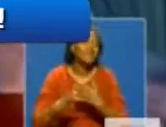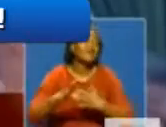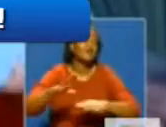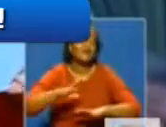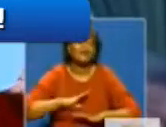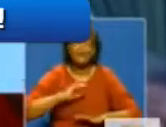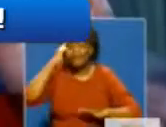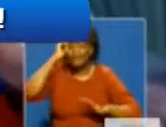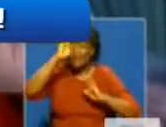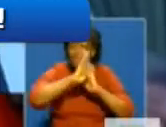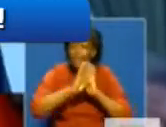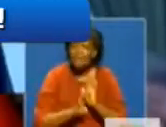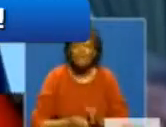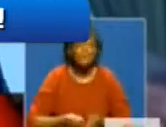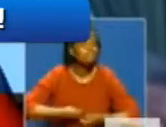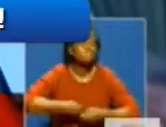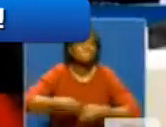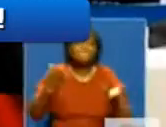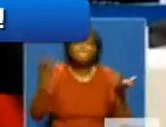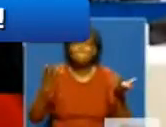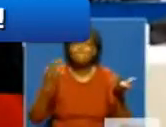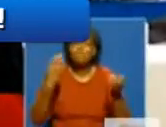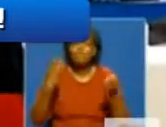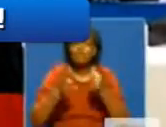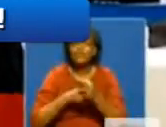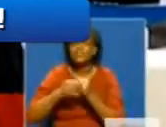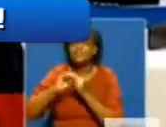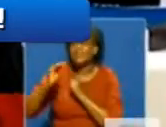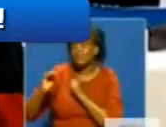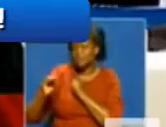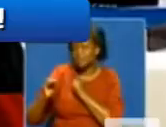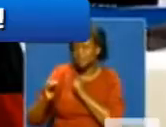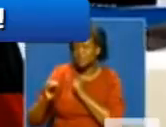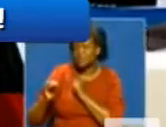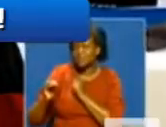enough to be distributed to the 47 counties.